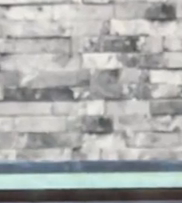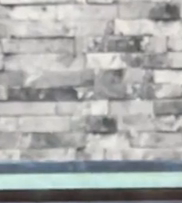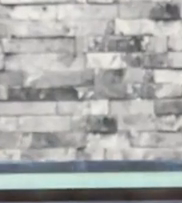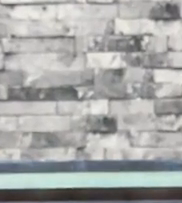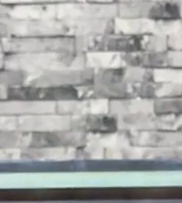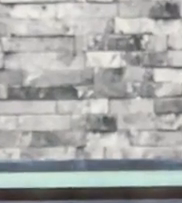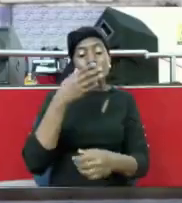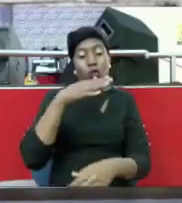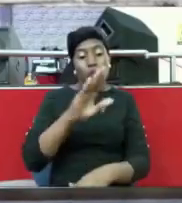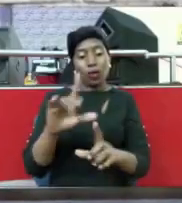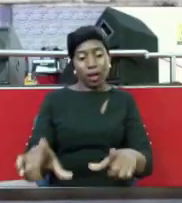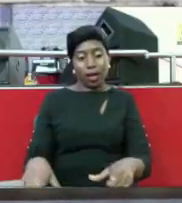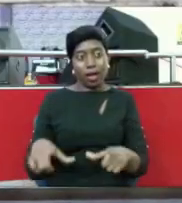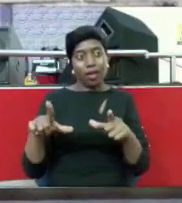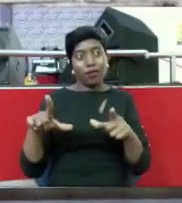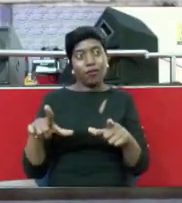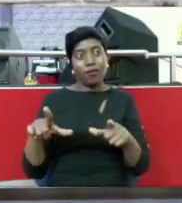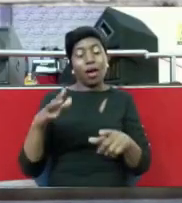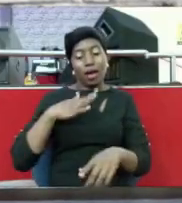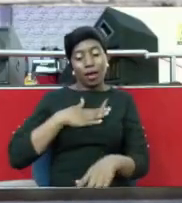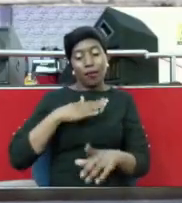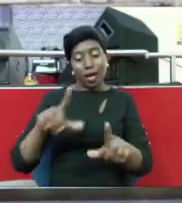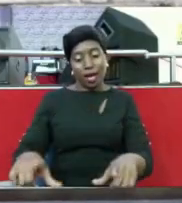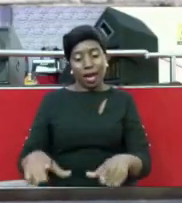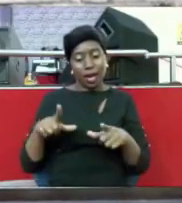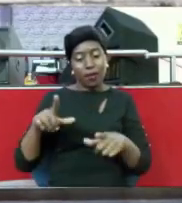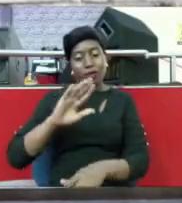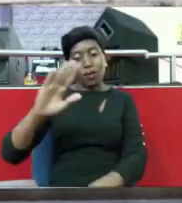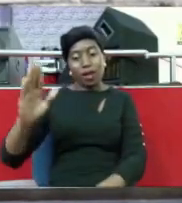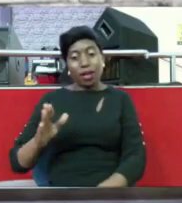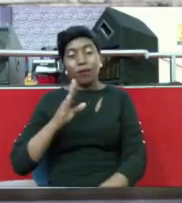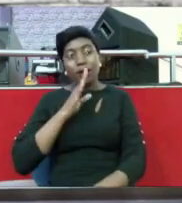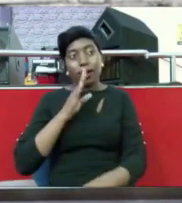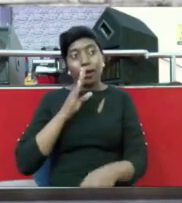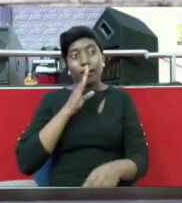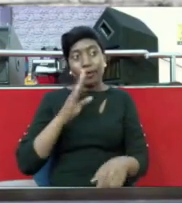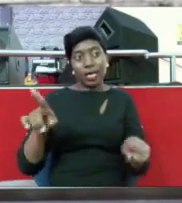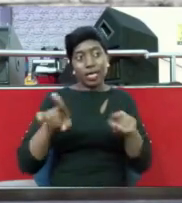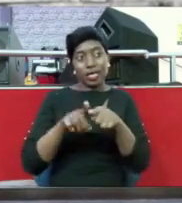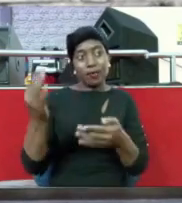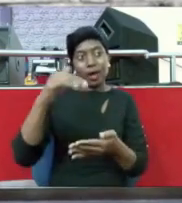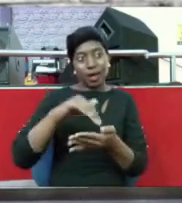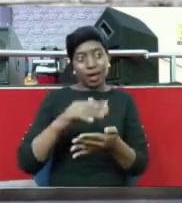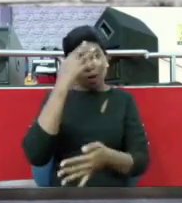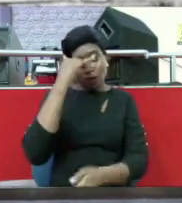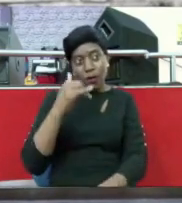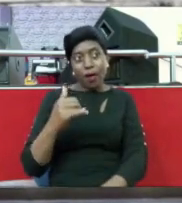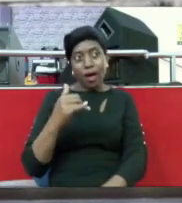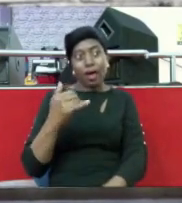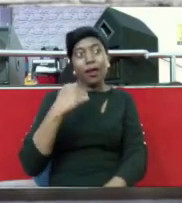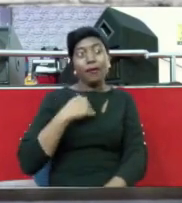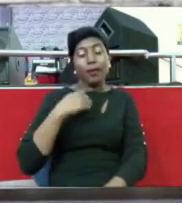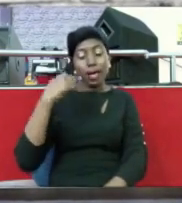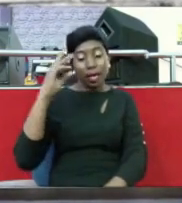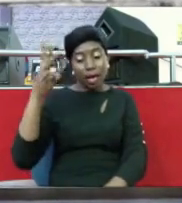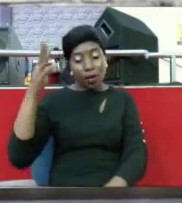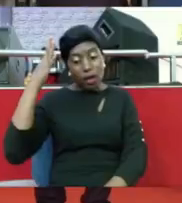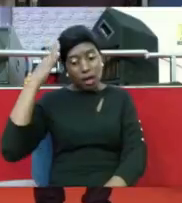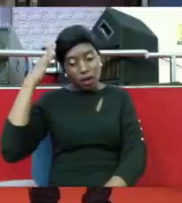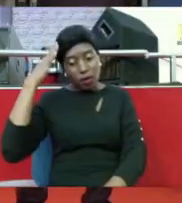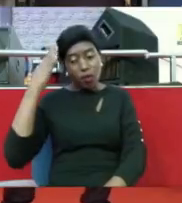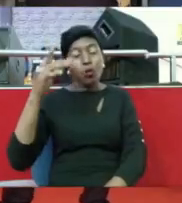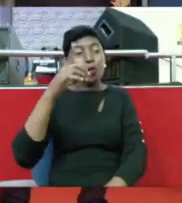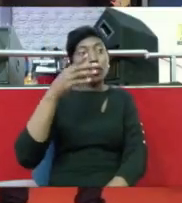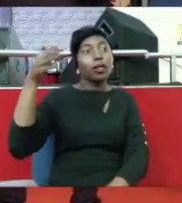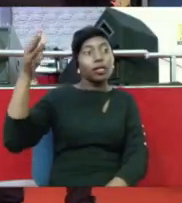Your life maisha yako and my life na maisha yangu will never be the same again. Hayatakuwa sawa. Why? Kwa nini? Because I will know. Kwa sababu nitajua that